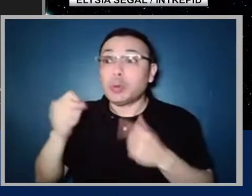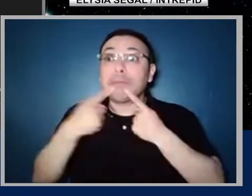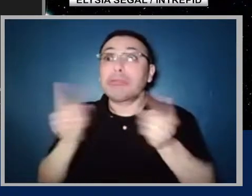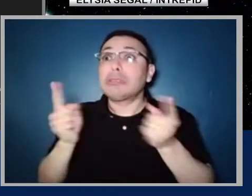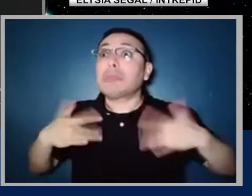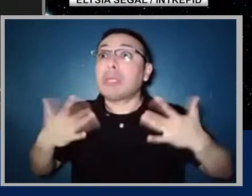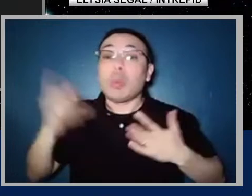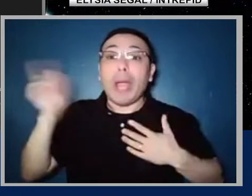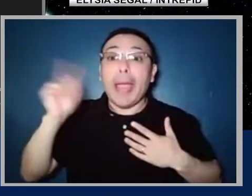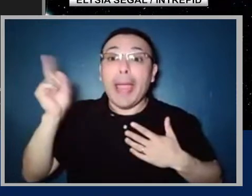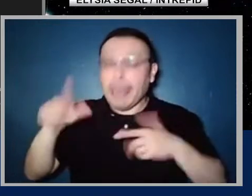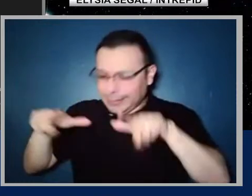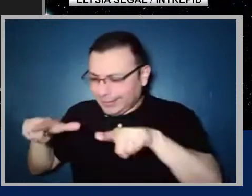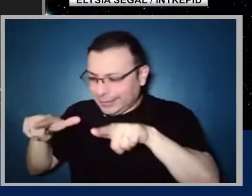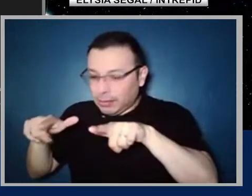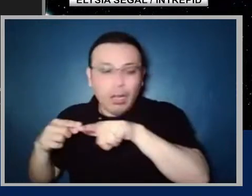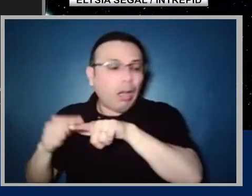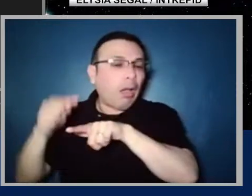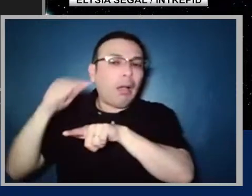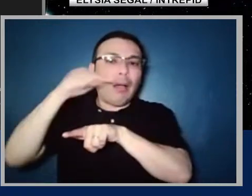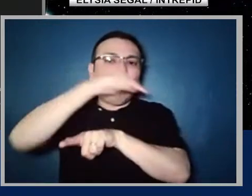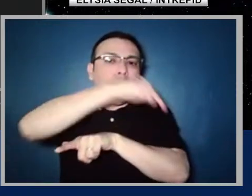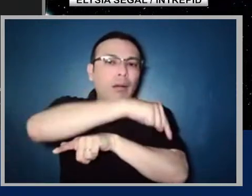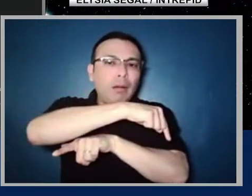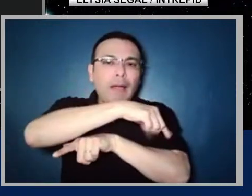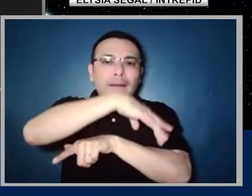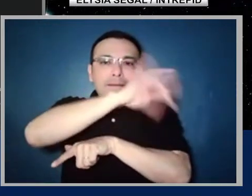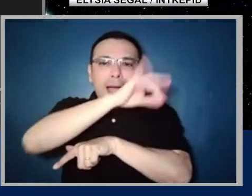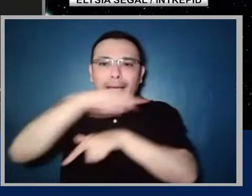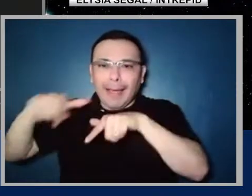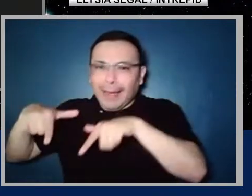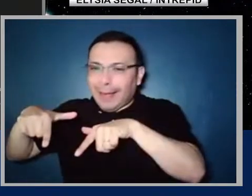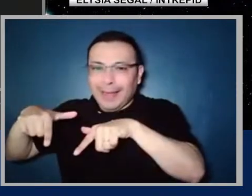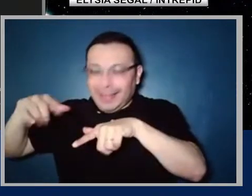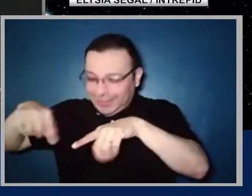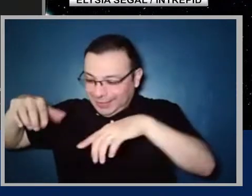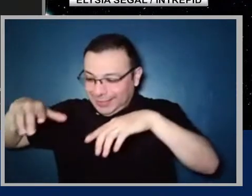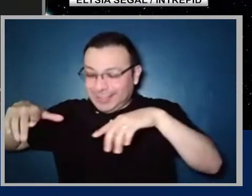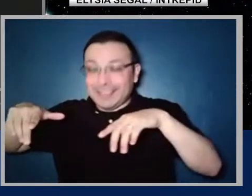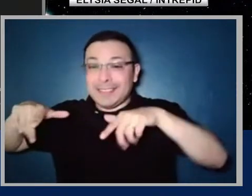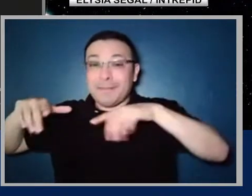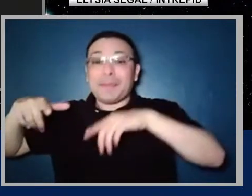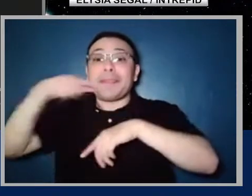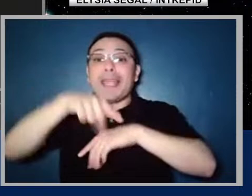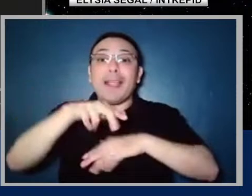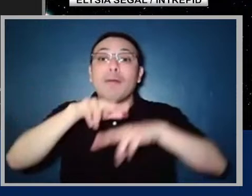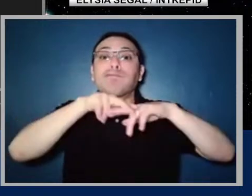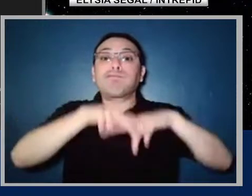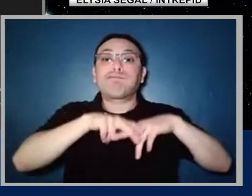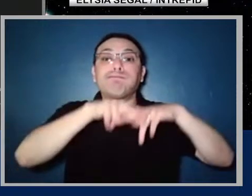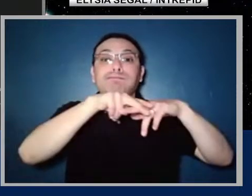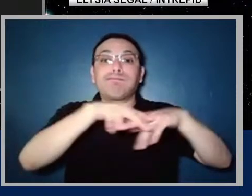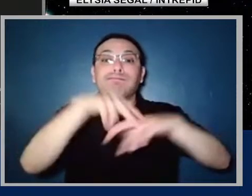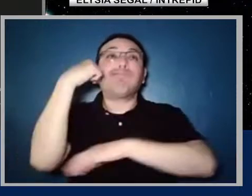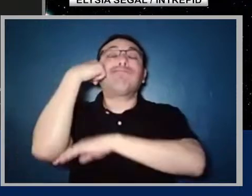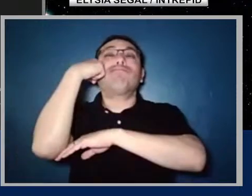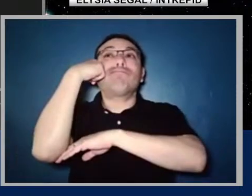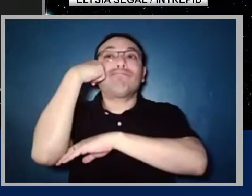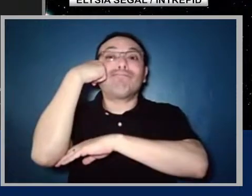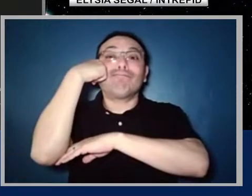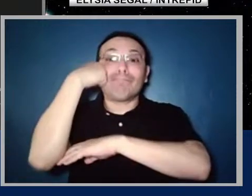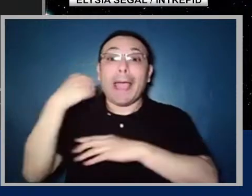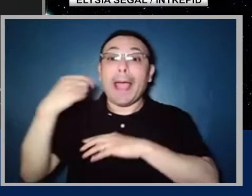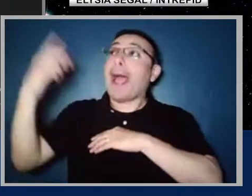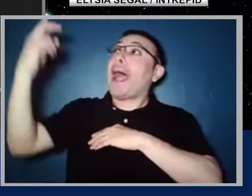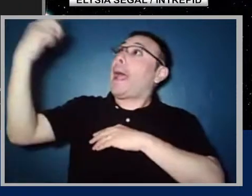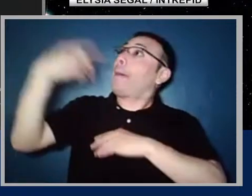then ultimately, though, they tracked him down. And he was fine. He was just out there, sunbathing and offered the diver, some of his food and everything like that. No